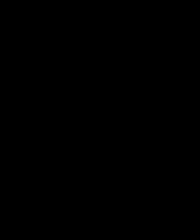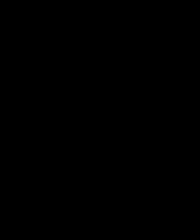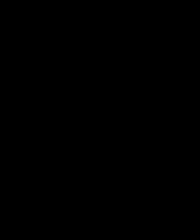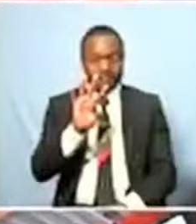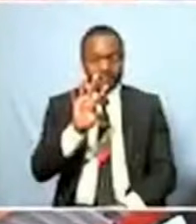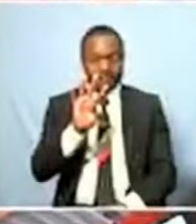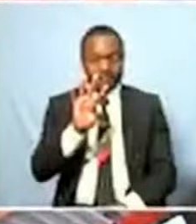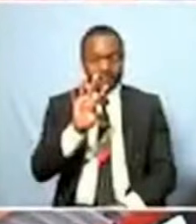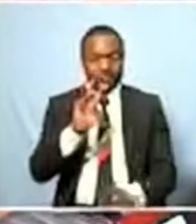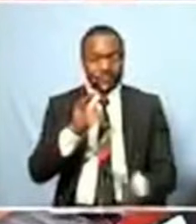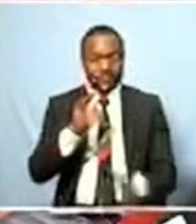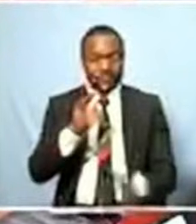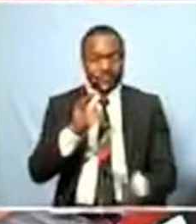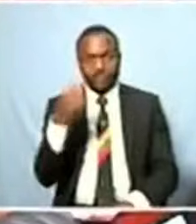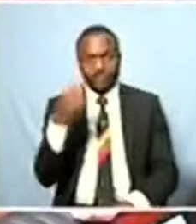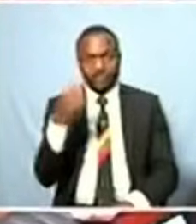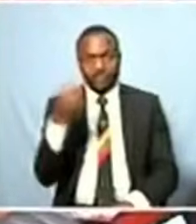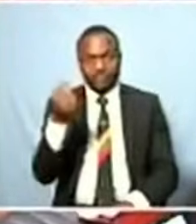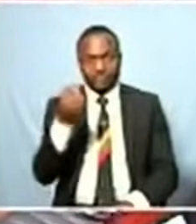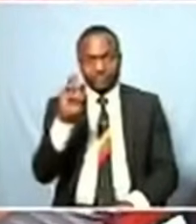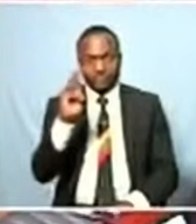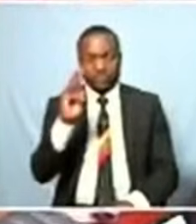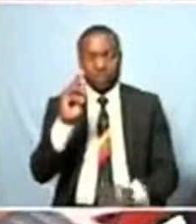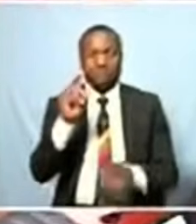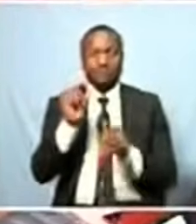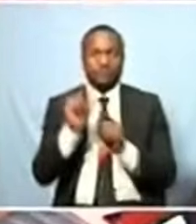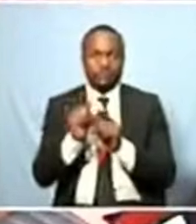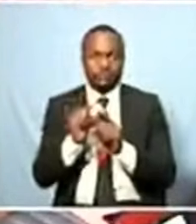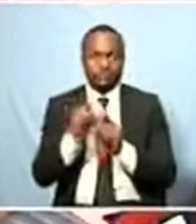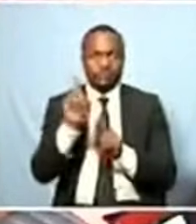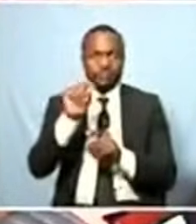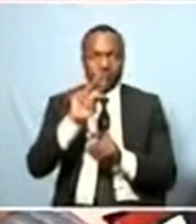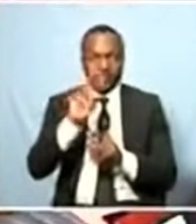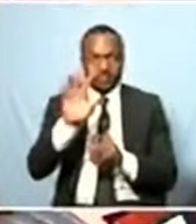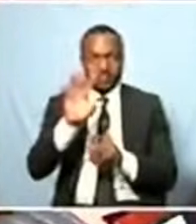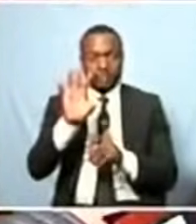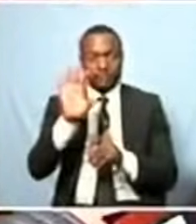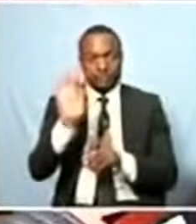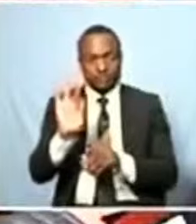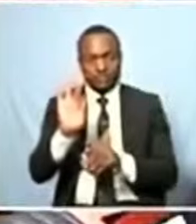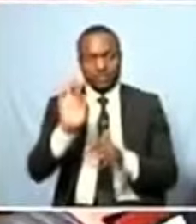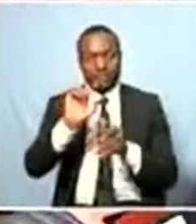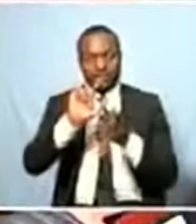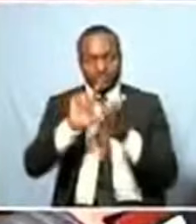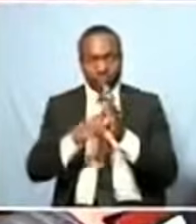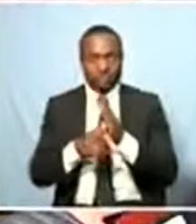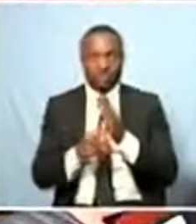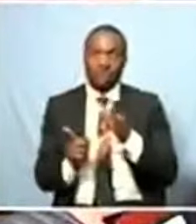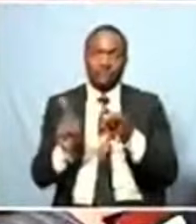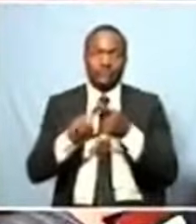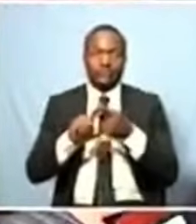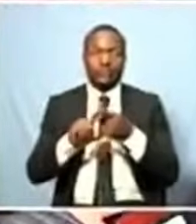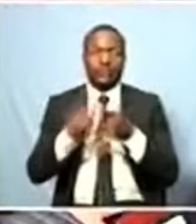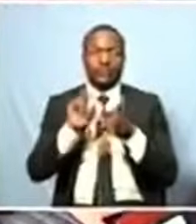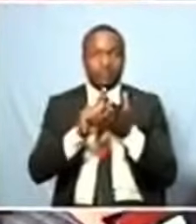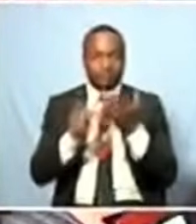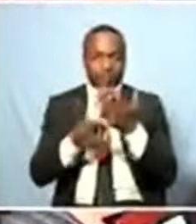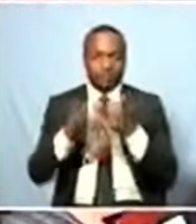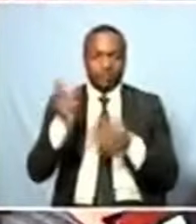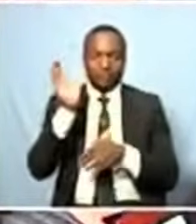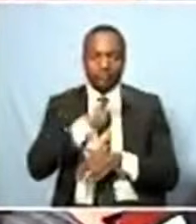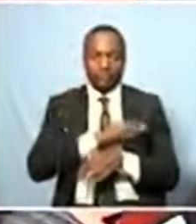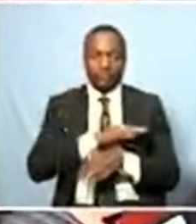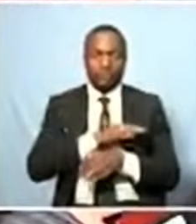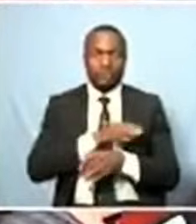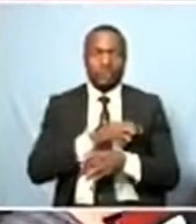to Tuesday 16th December 2025 from 09 hours until business is concluded on the order paper on